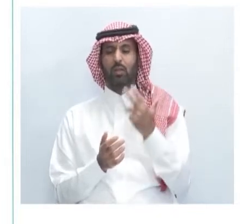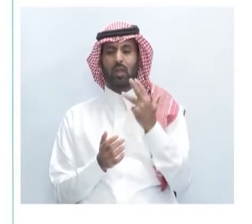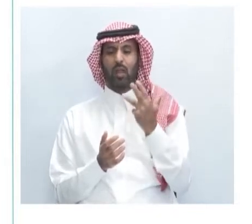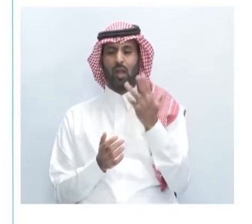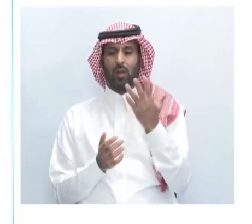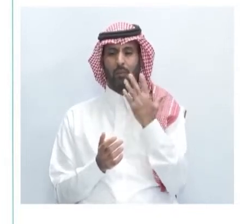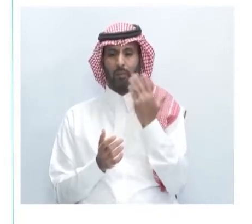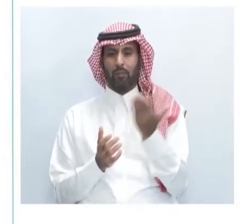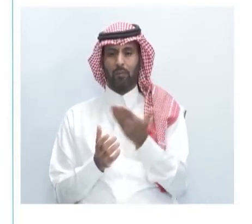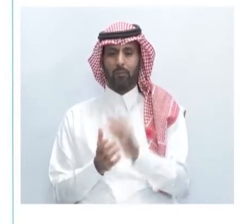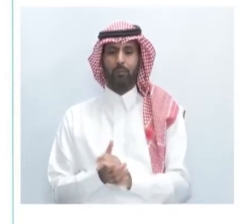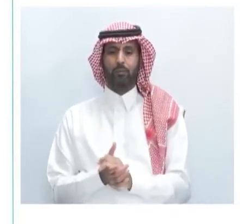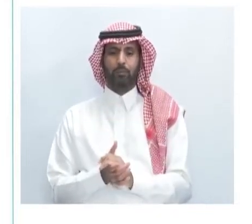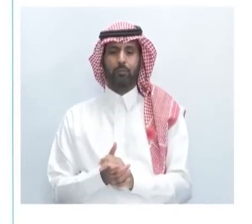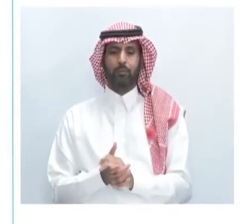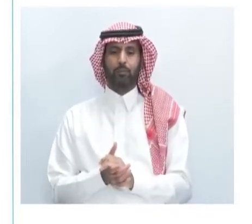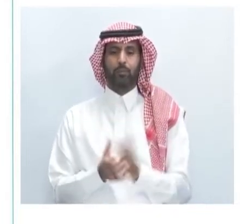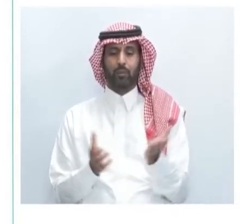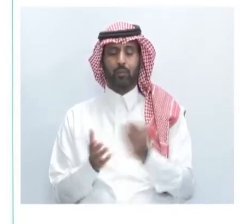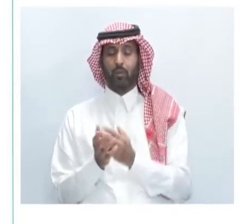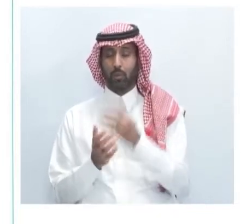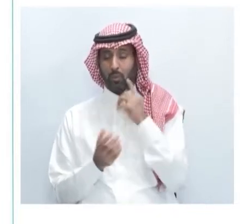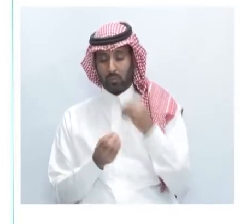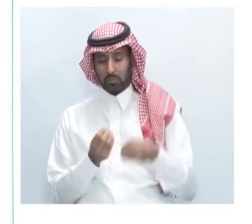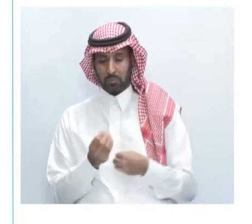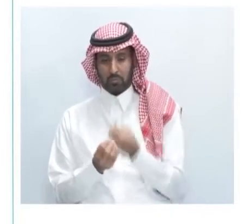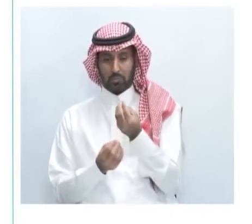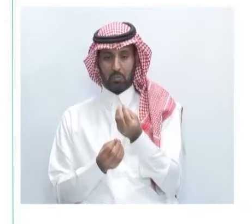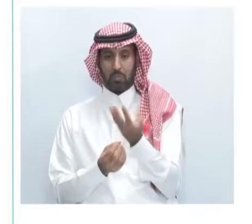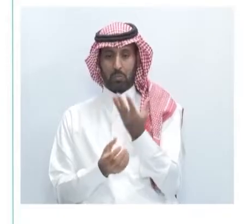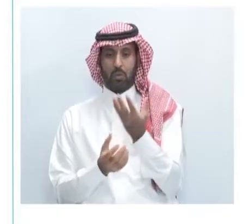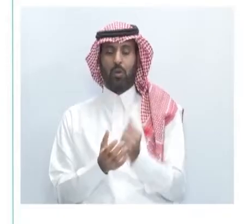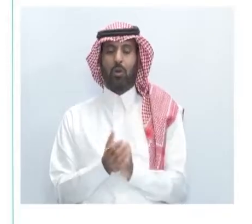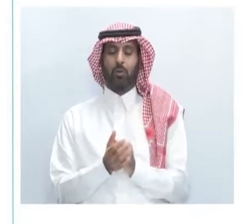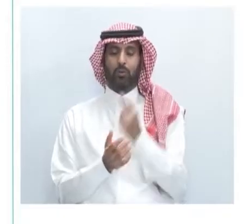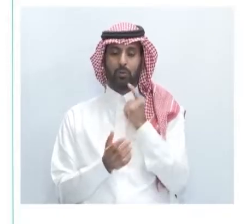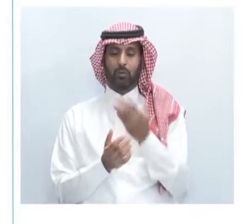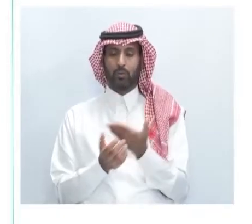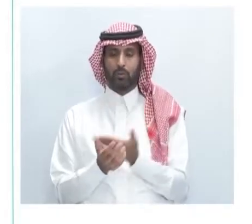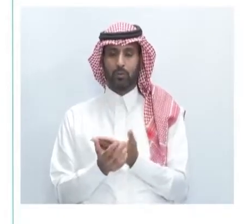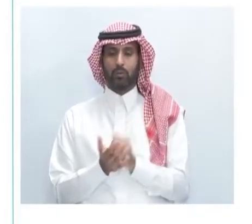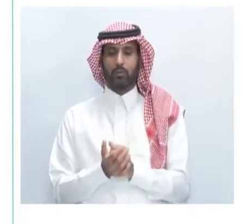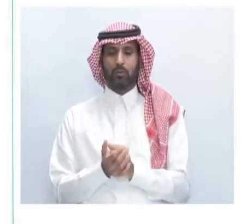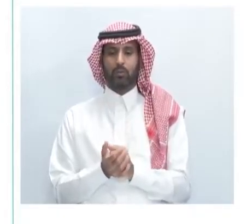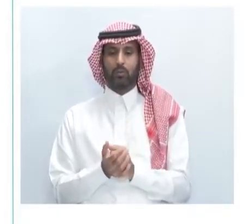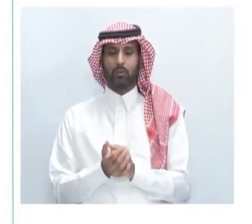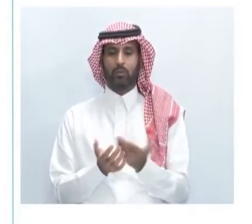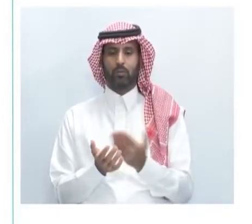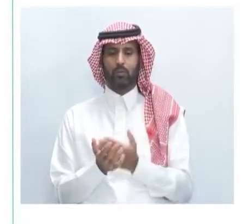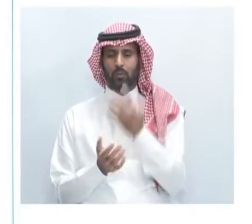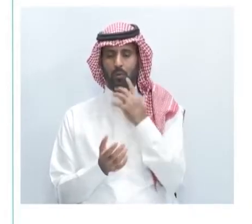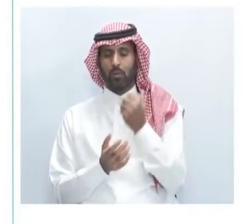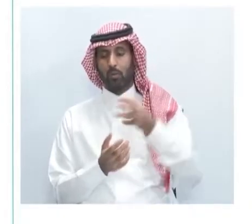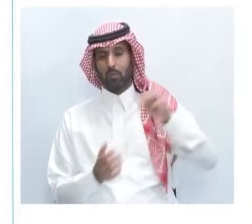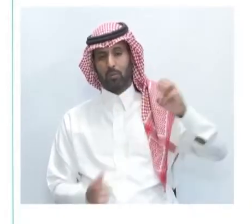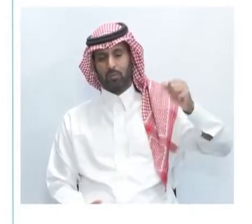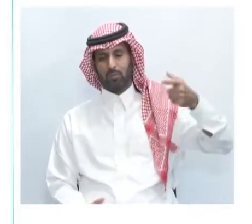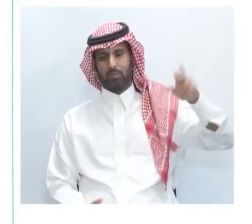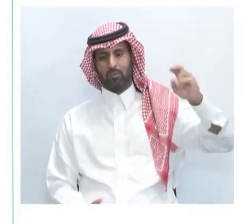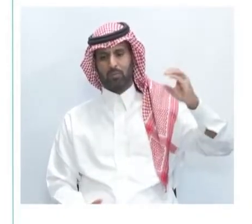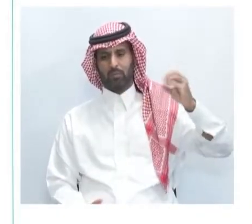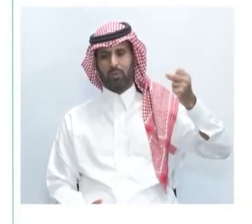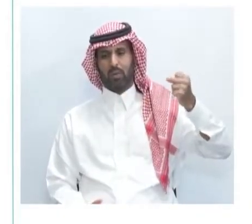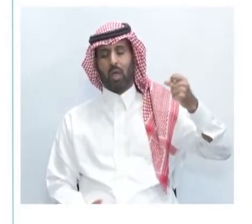January, February. Flowers are out. It's spring. March,